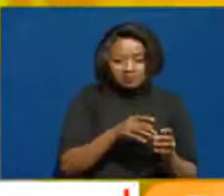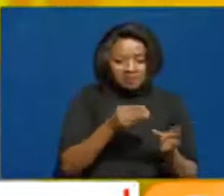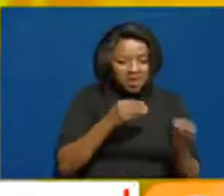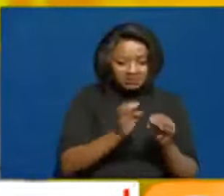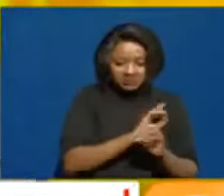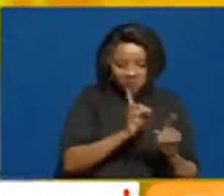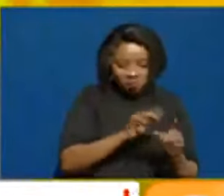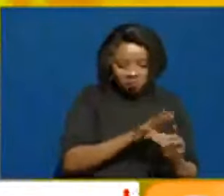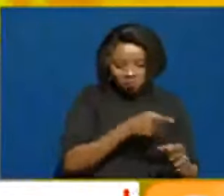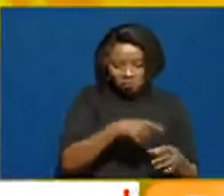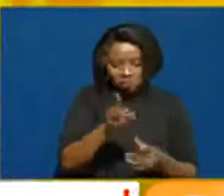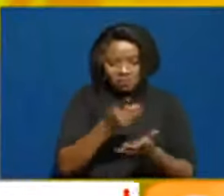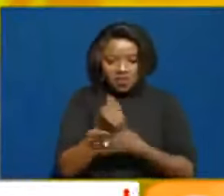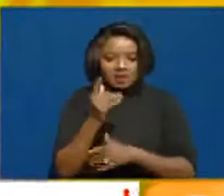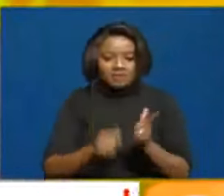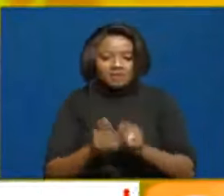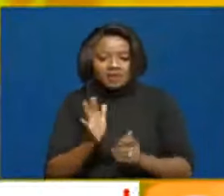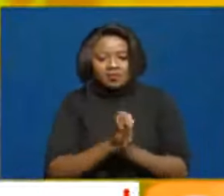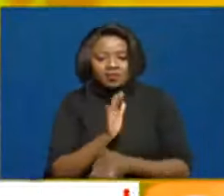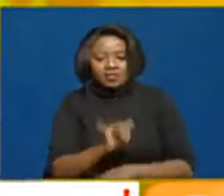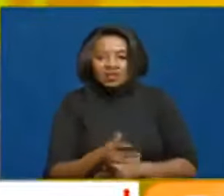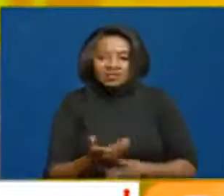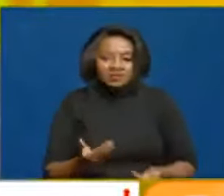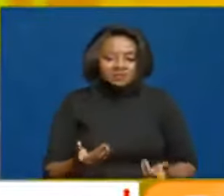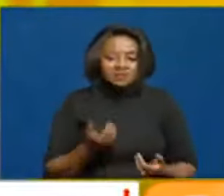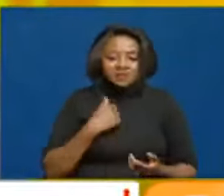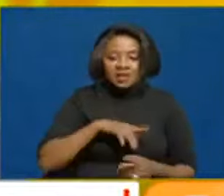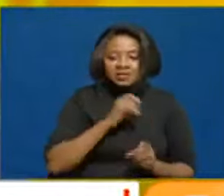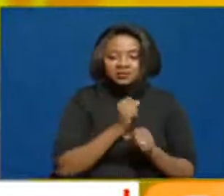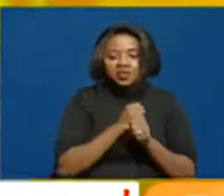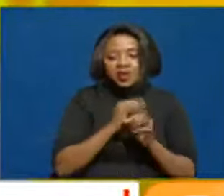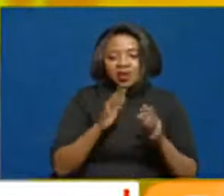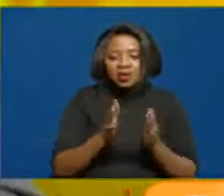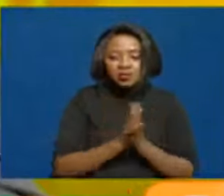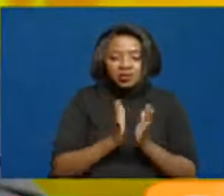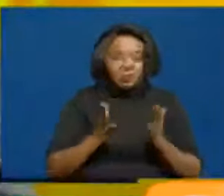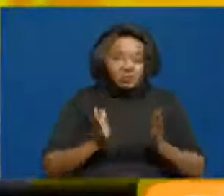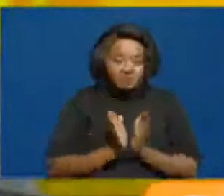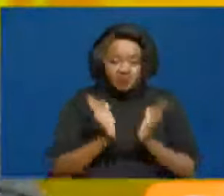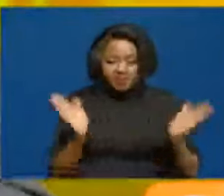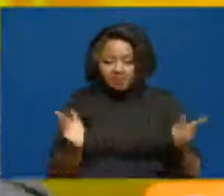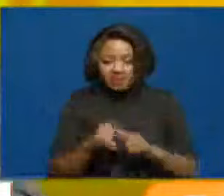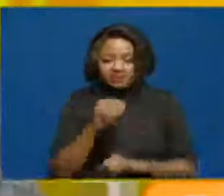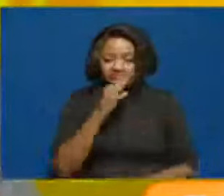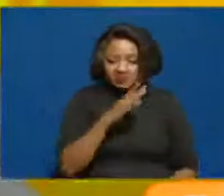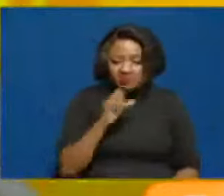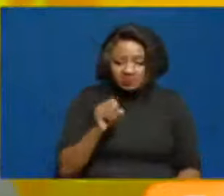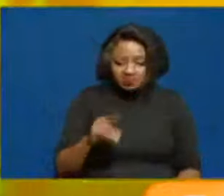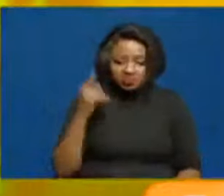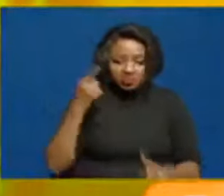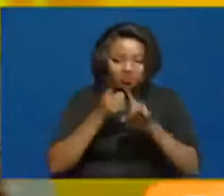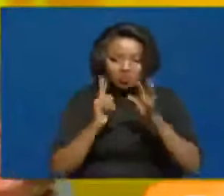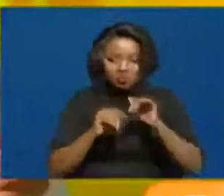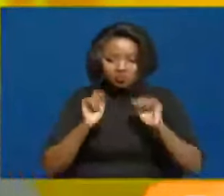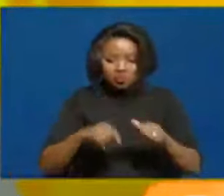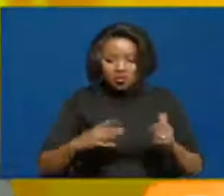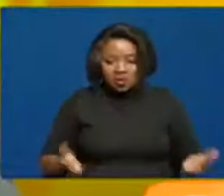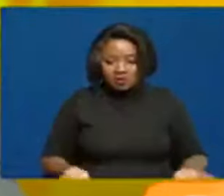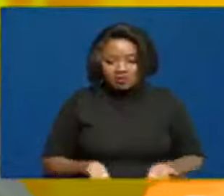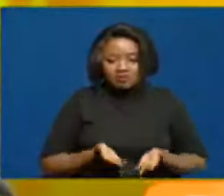you work closely? The national government, the county government, members of the public, civil society and all that, so that we can promote, we can bring